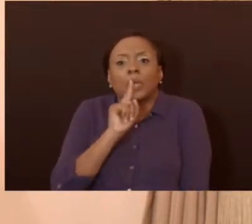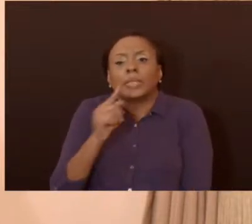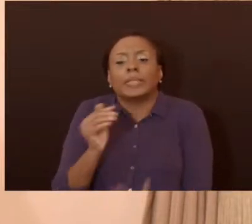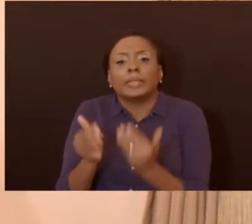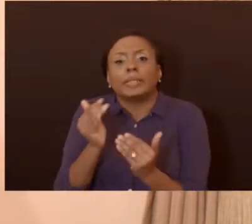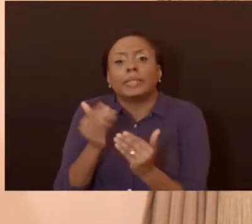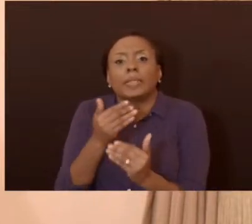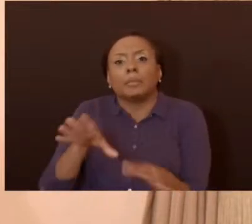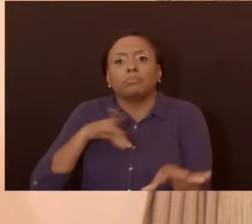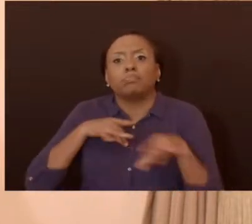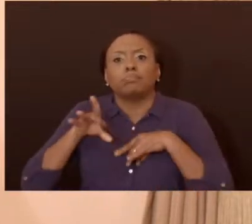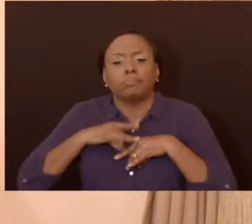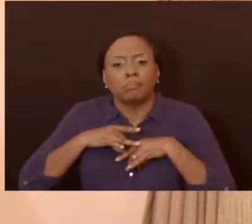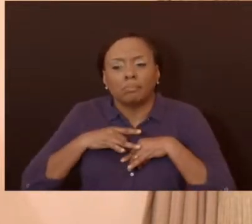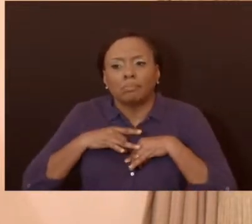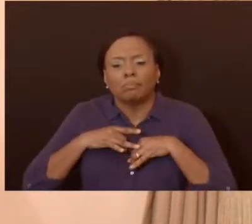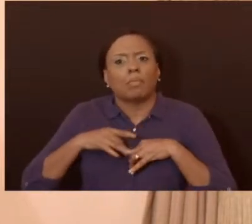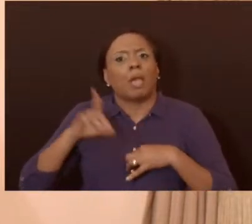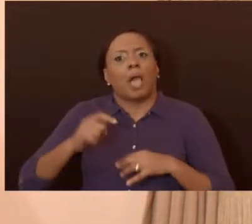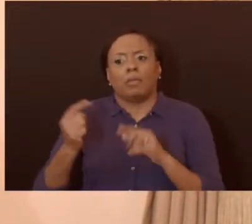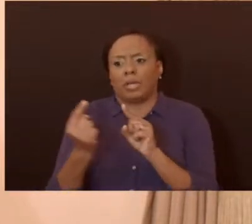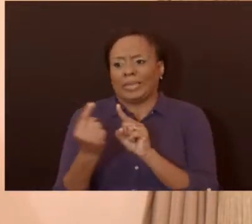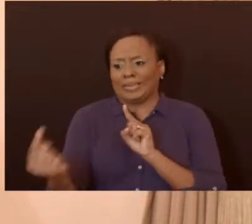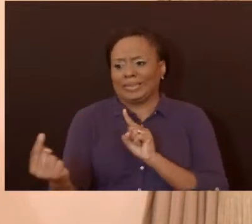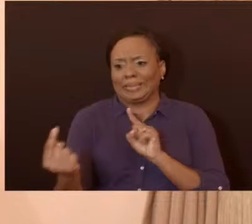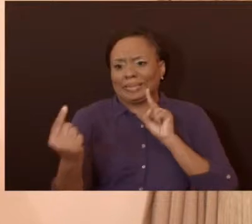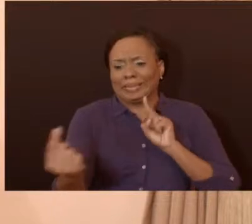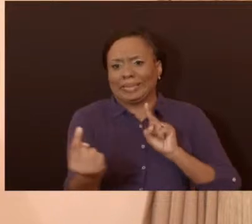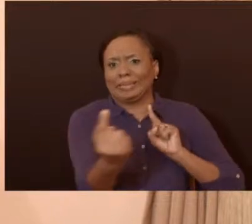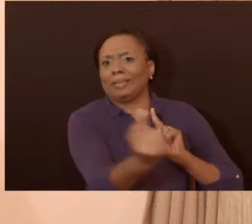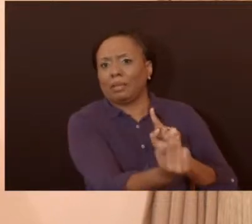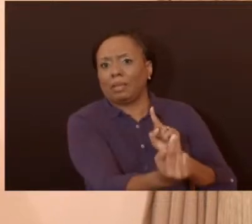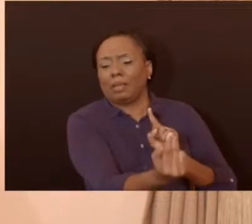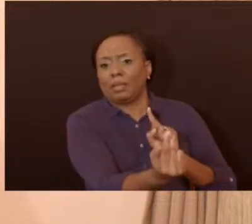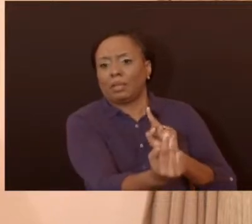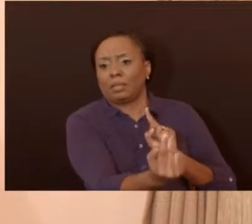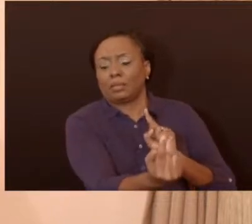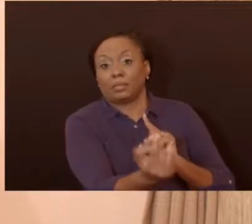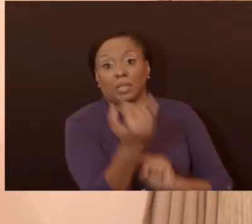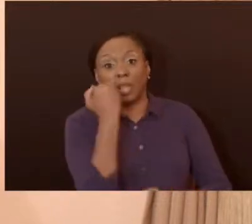We maintain our physical distancing. If you're